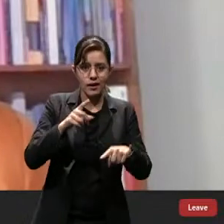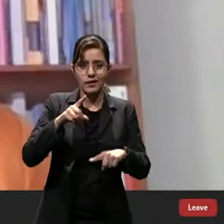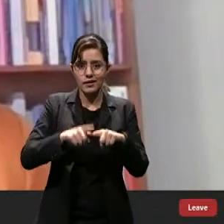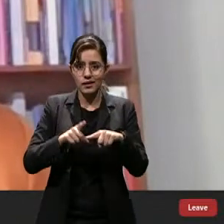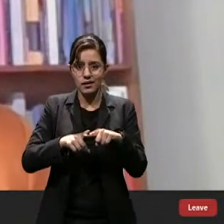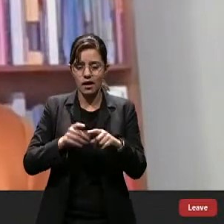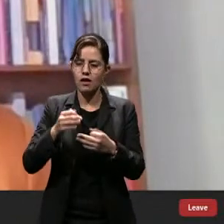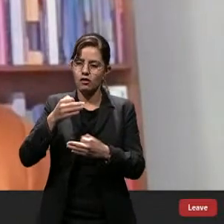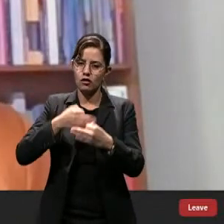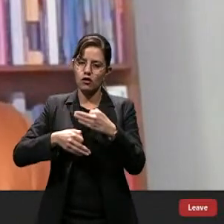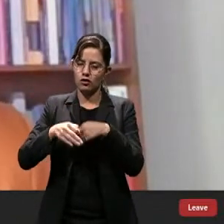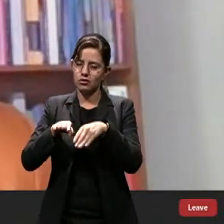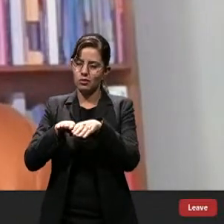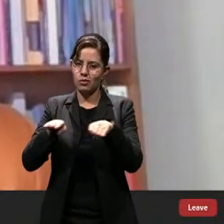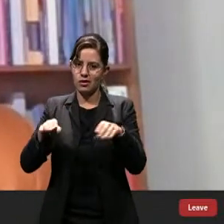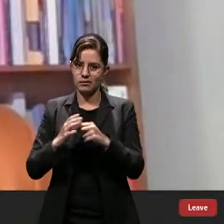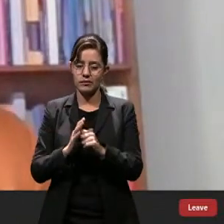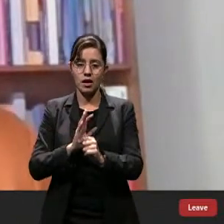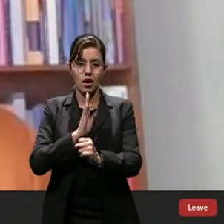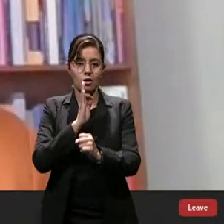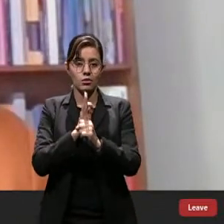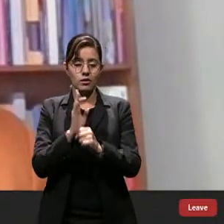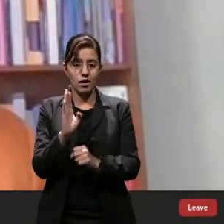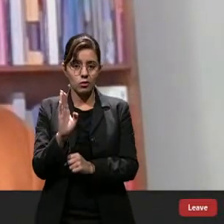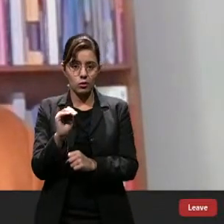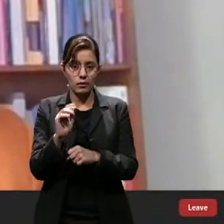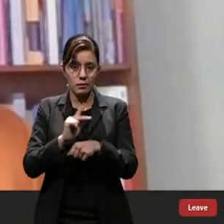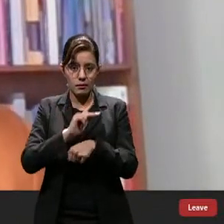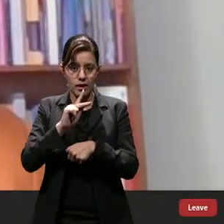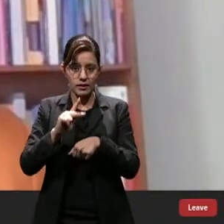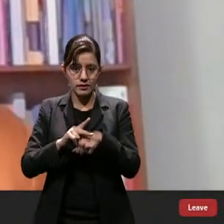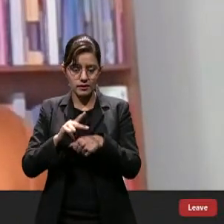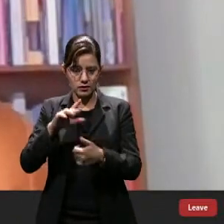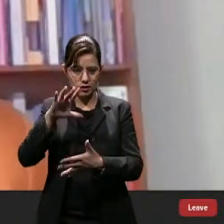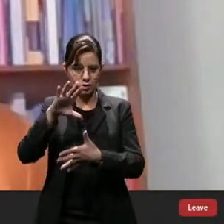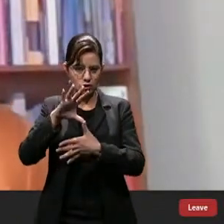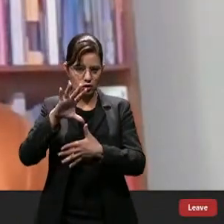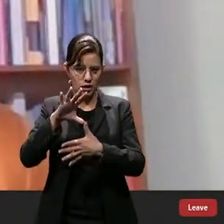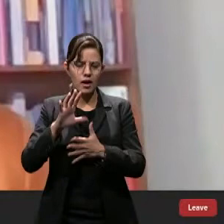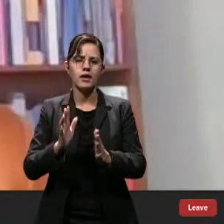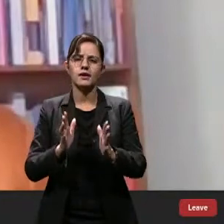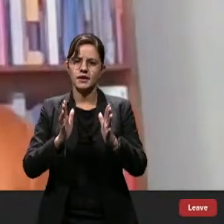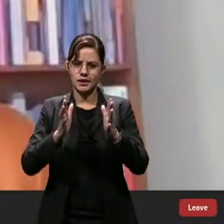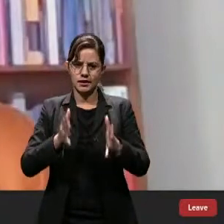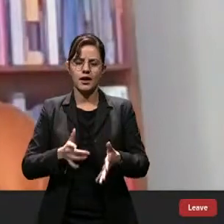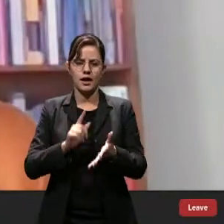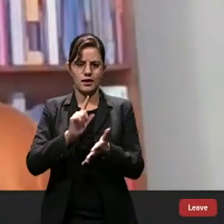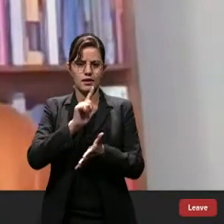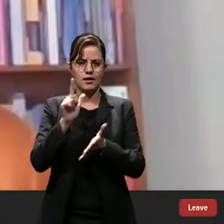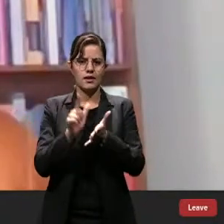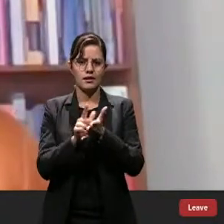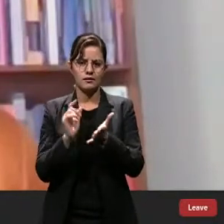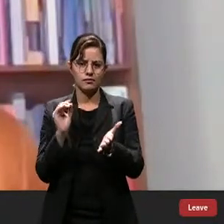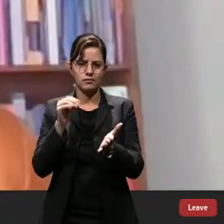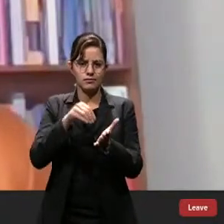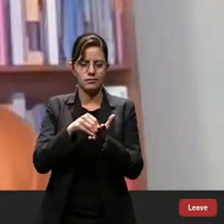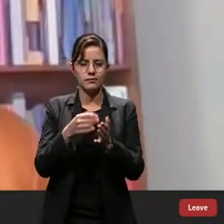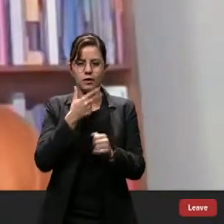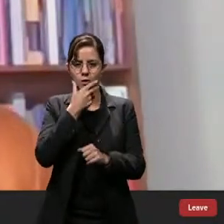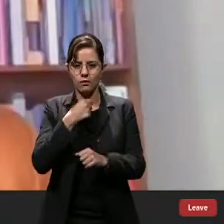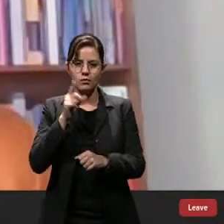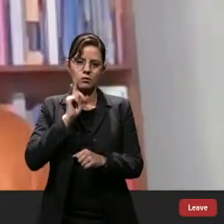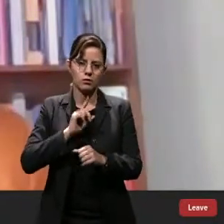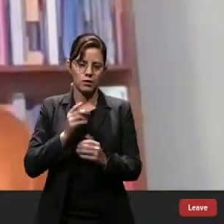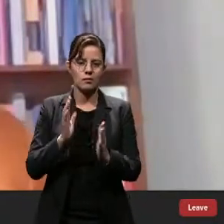9 countries of the region have already adopted parity legislations, even though they